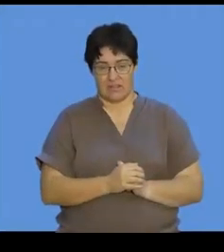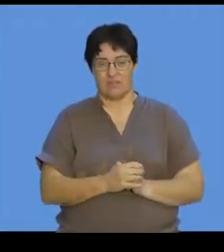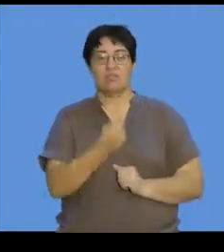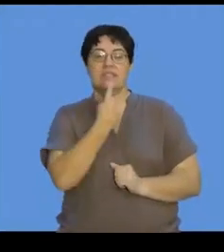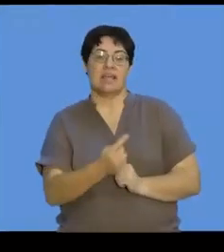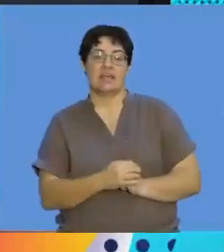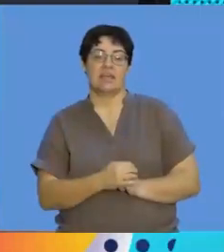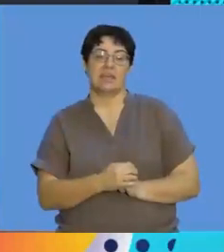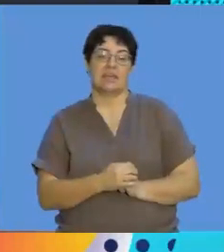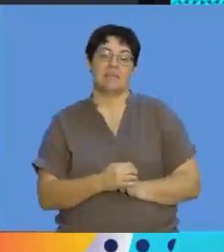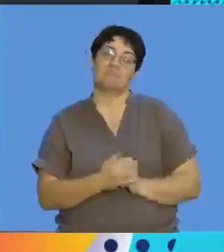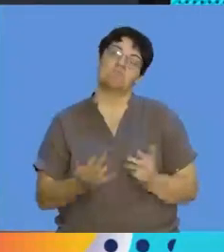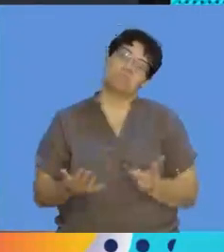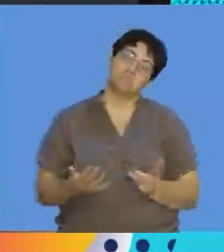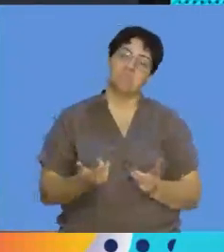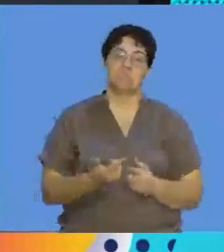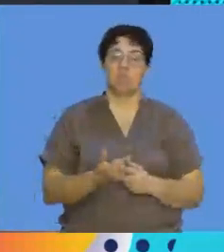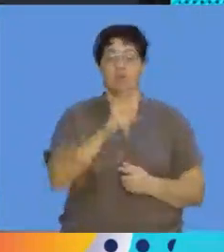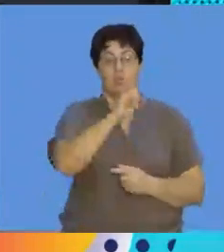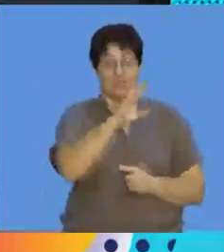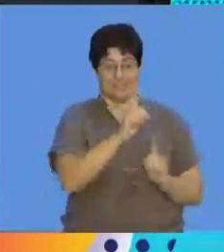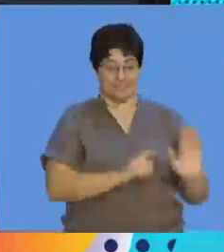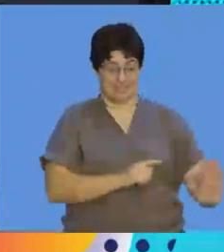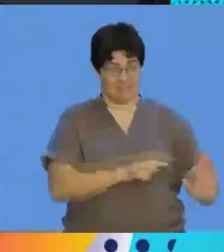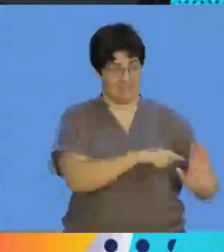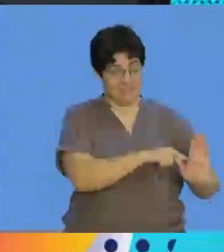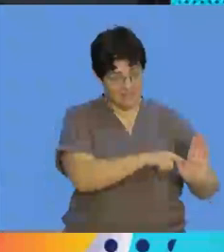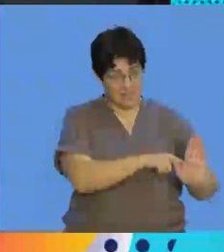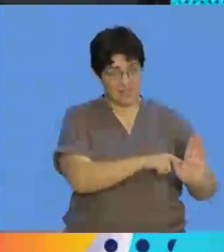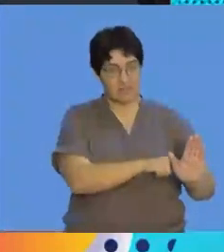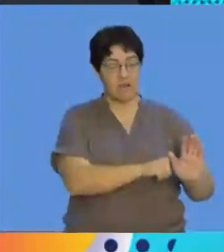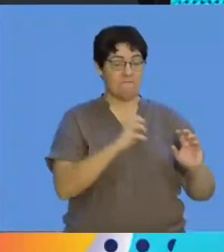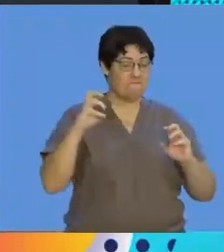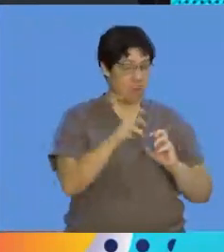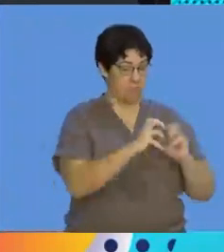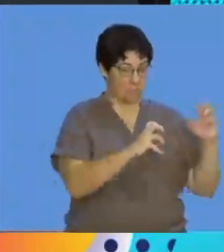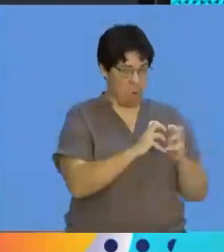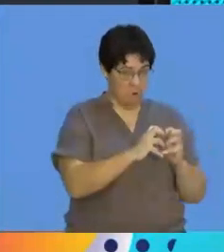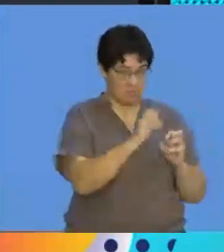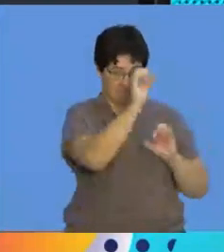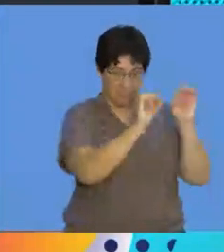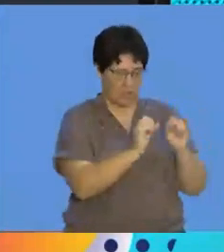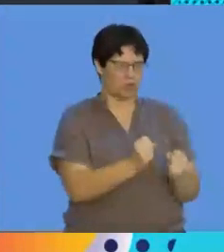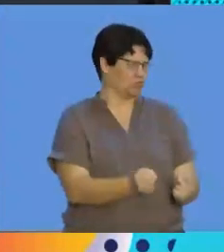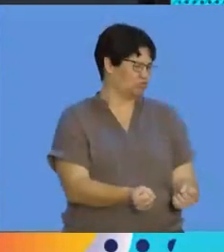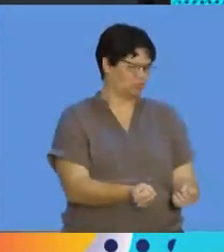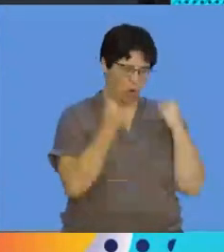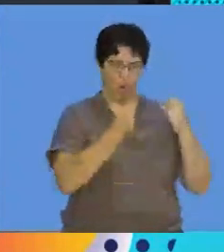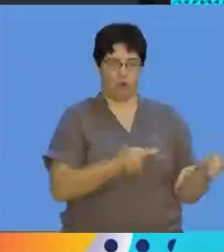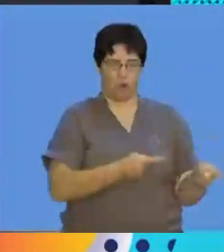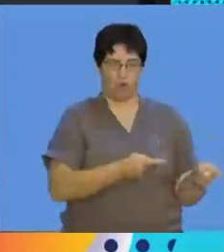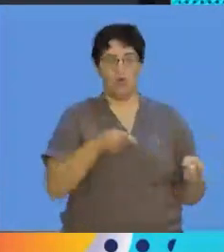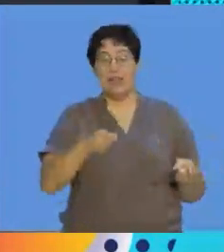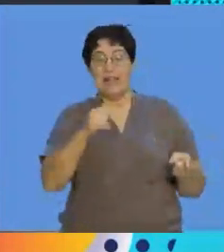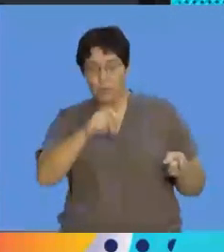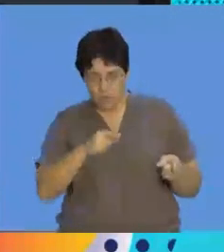if, let's say for argument's sake, in a solid, the forces that exist between the particles are very strong compared to those of a